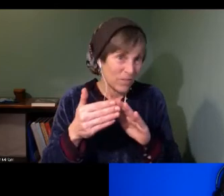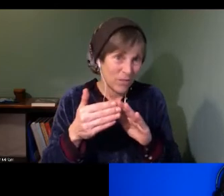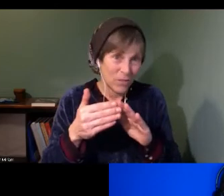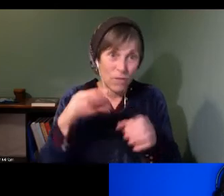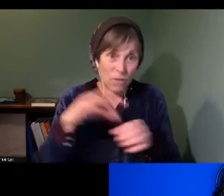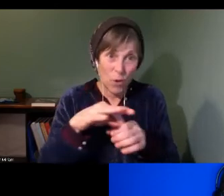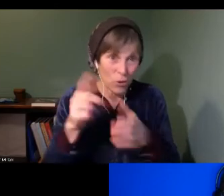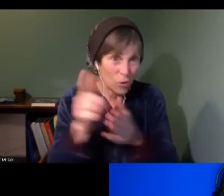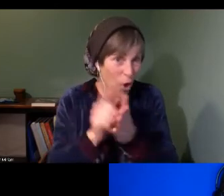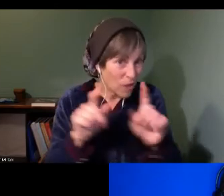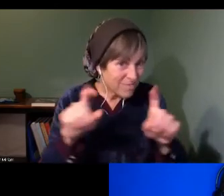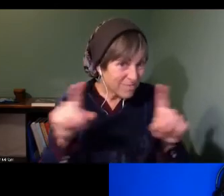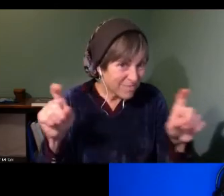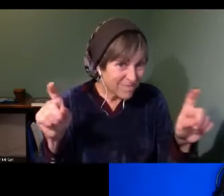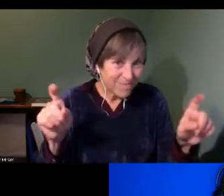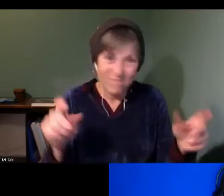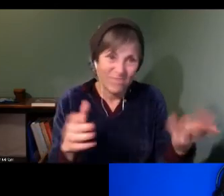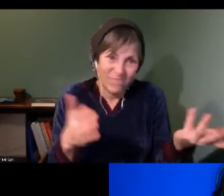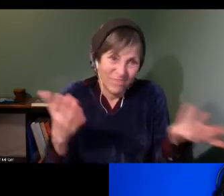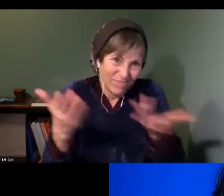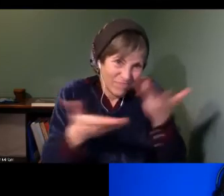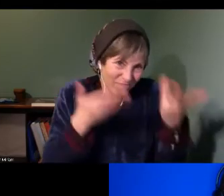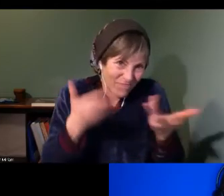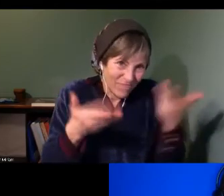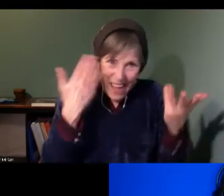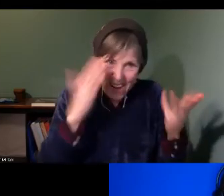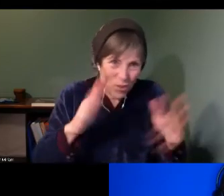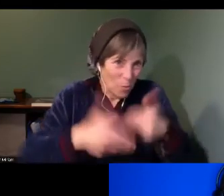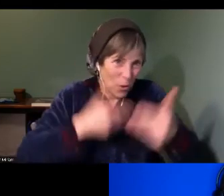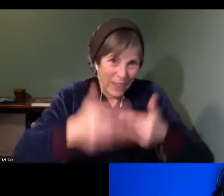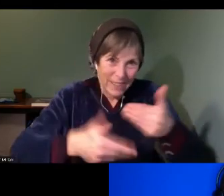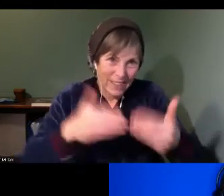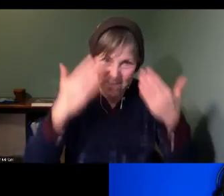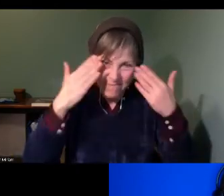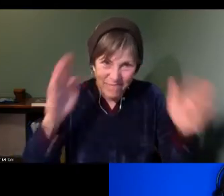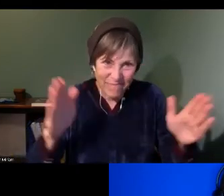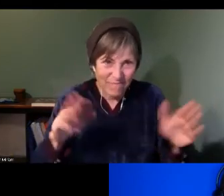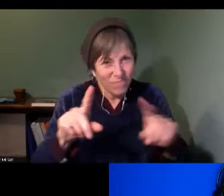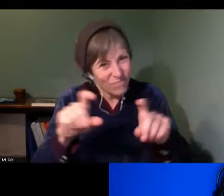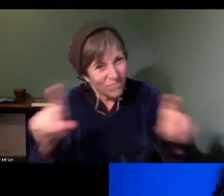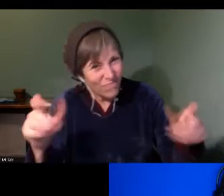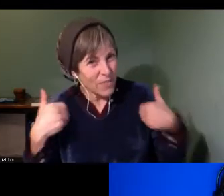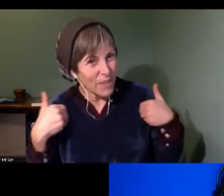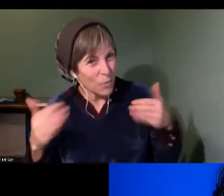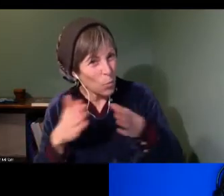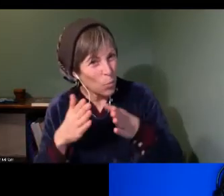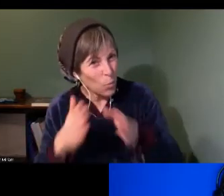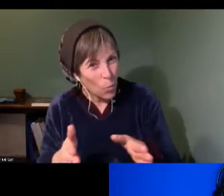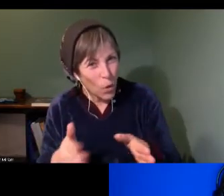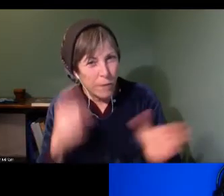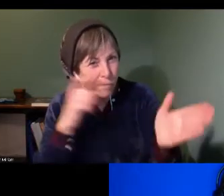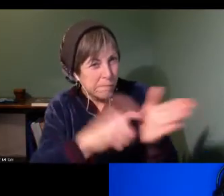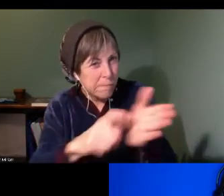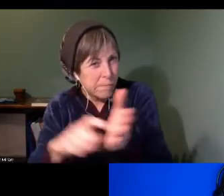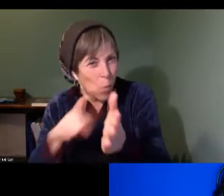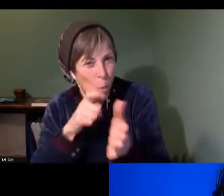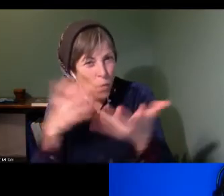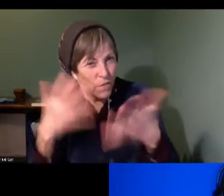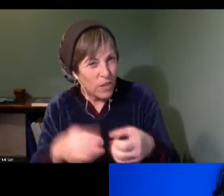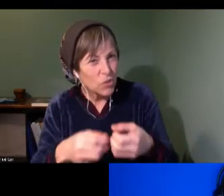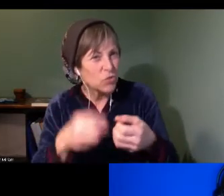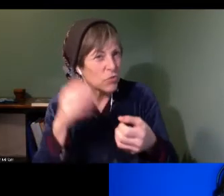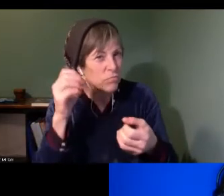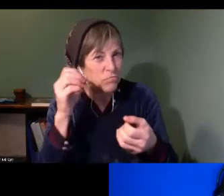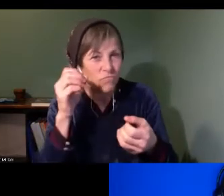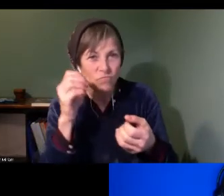um I don't know what the procedure for that is is there a way to sort identify people who have lost their work authorization